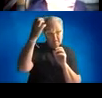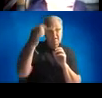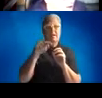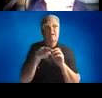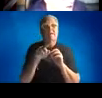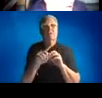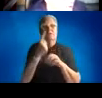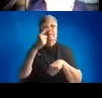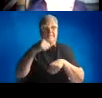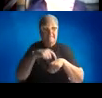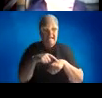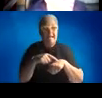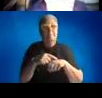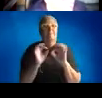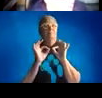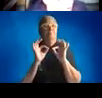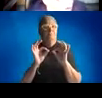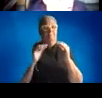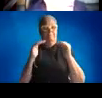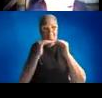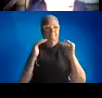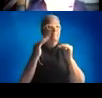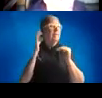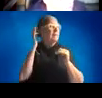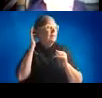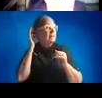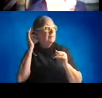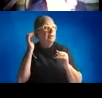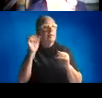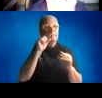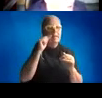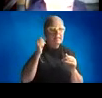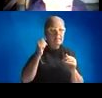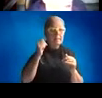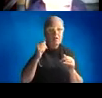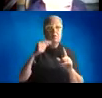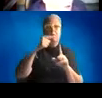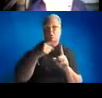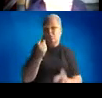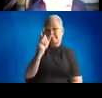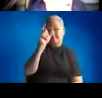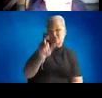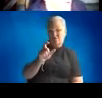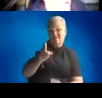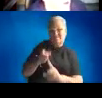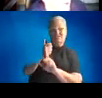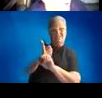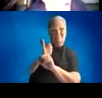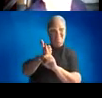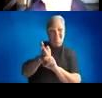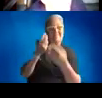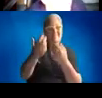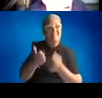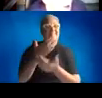balanced. And I think all but one of the people on the committee are disabled people themselves. When